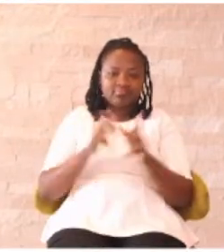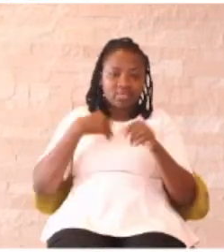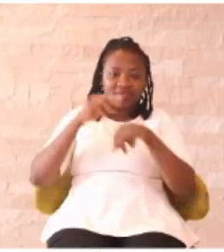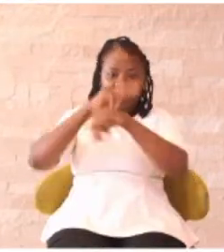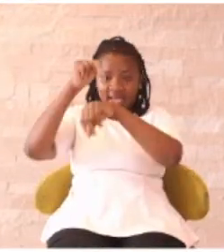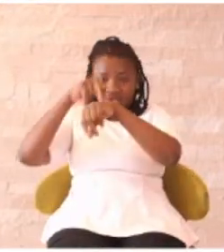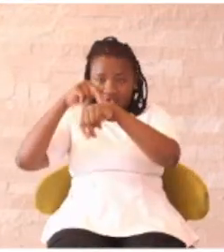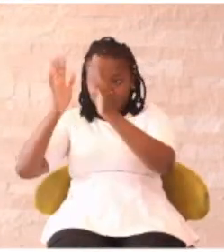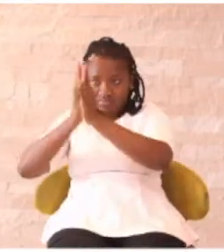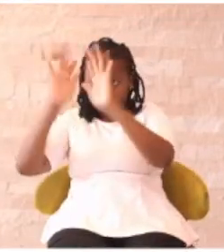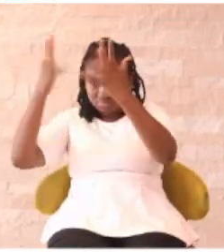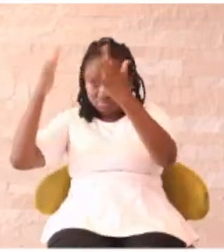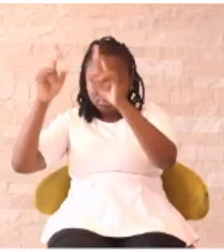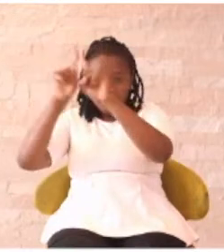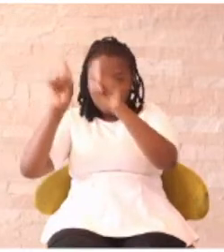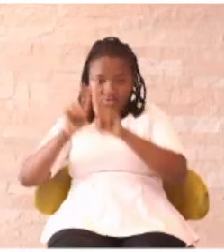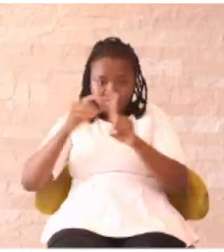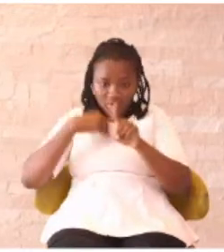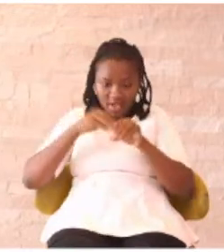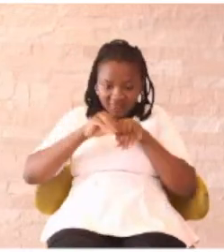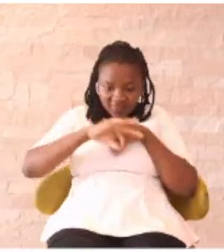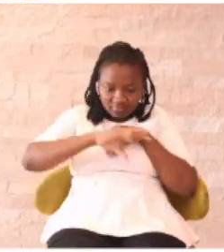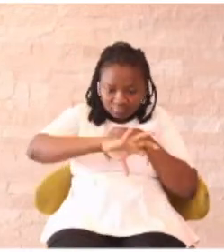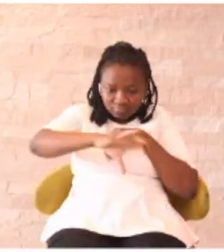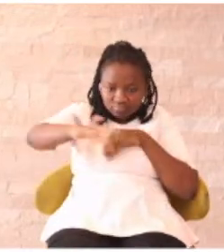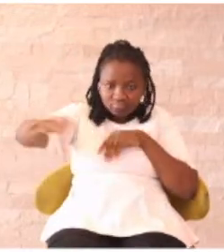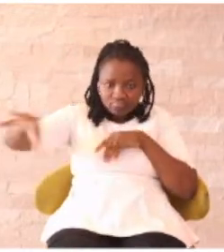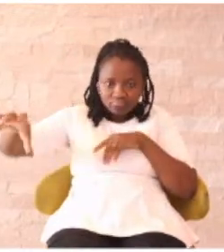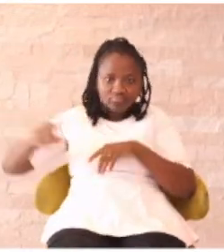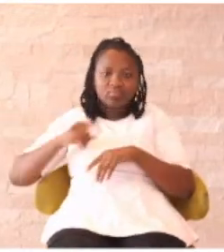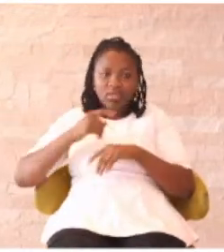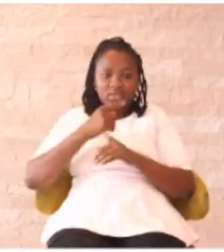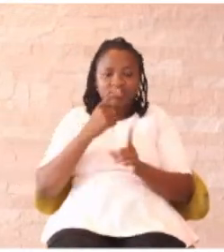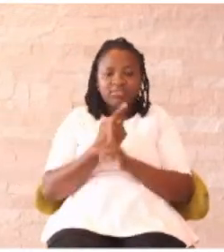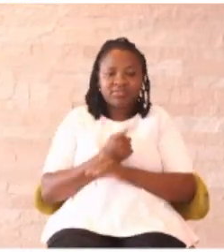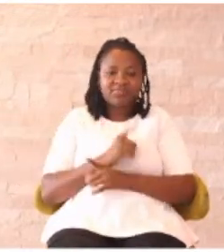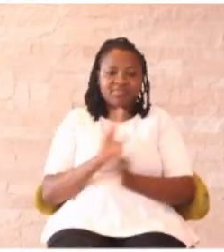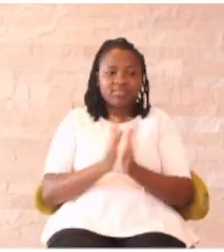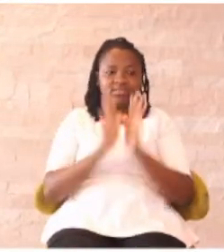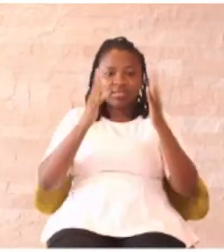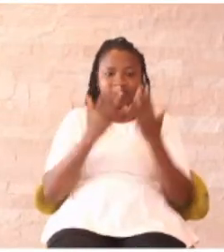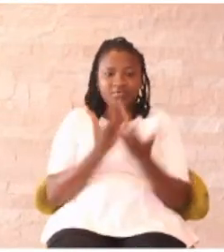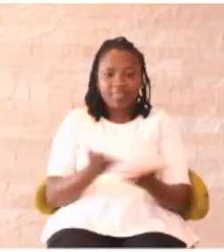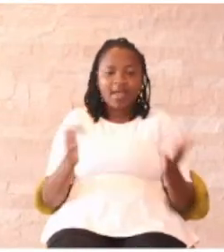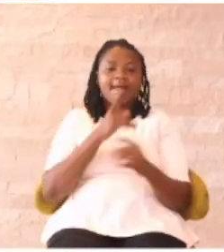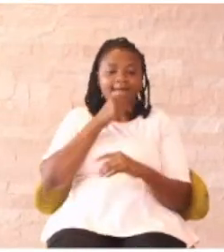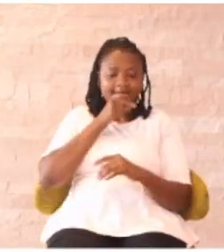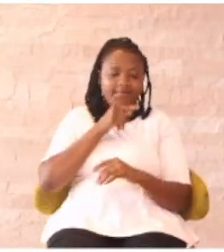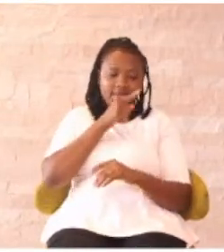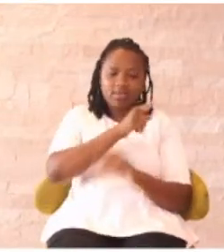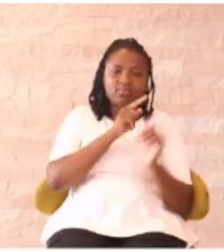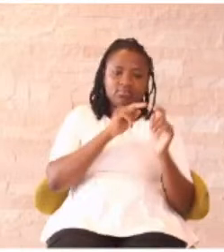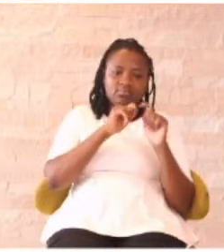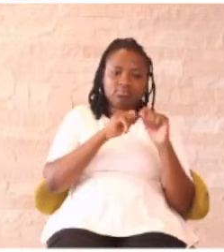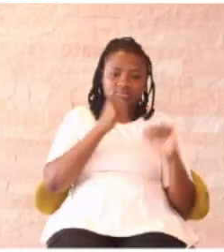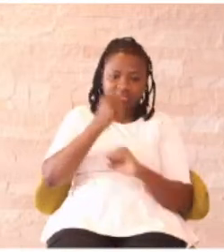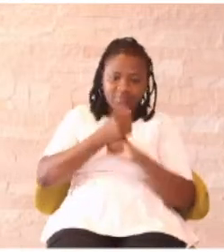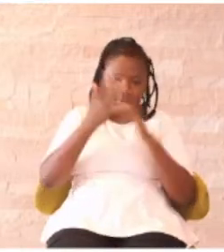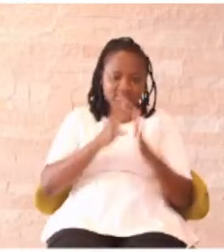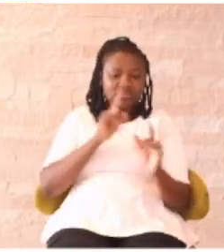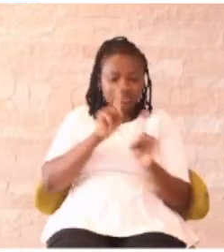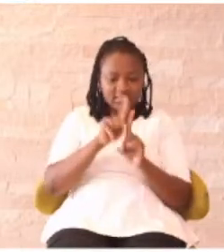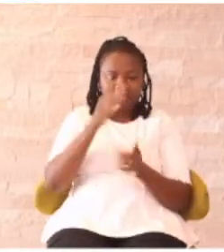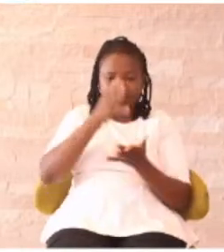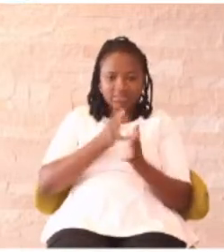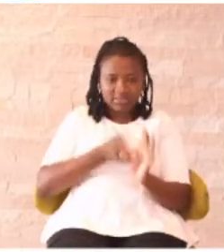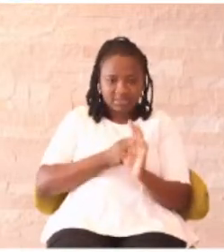then there are the ones that are done at the county levels. Our male champions also get to participate and create,